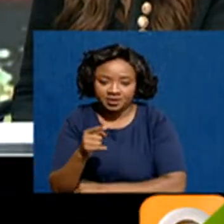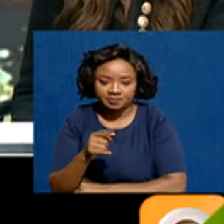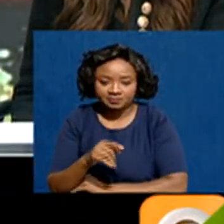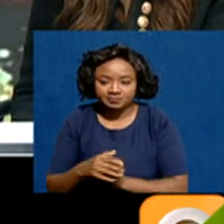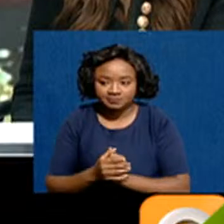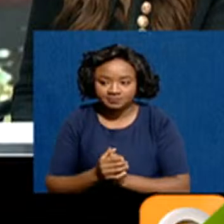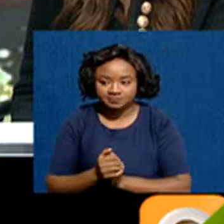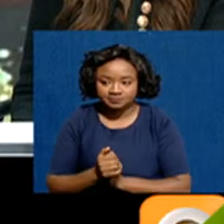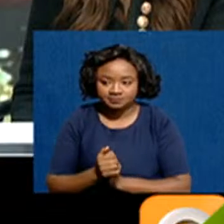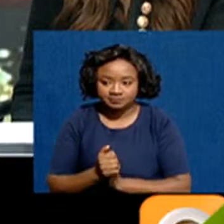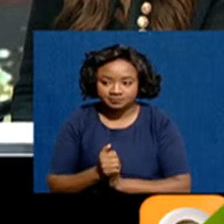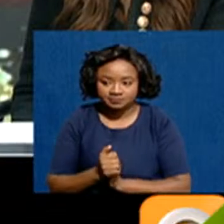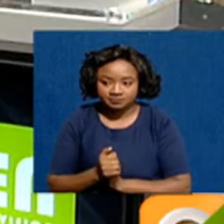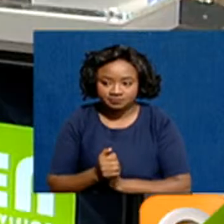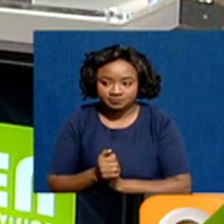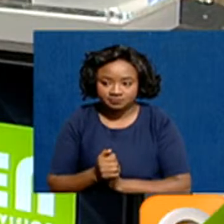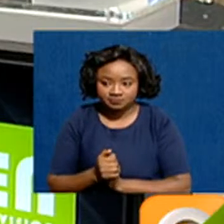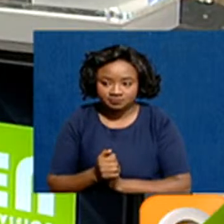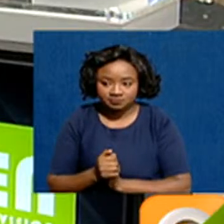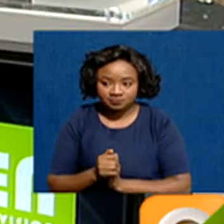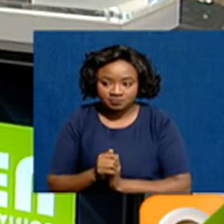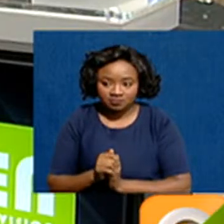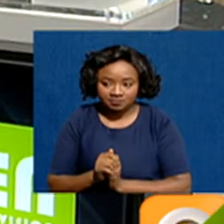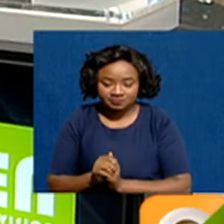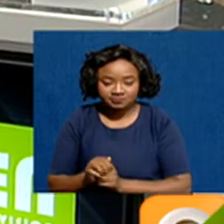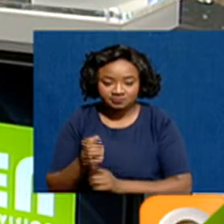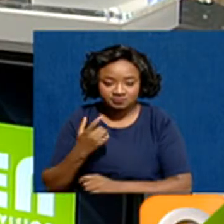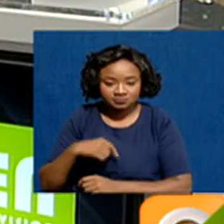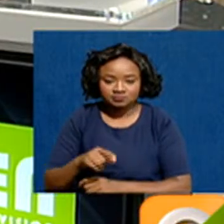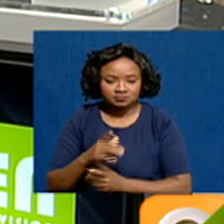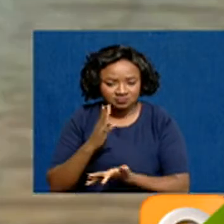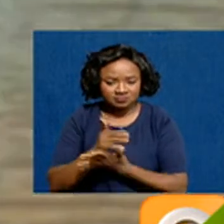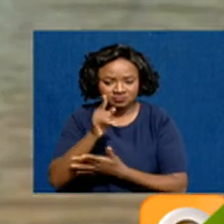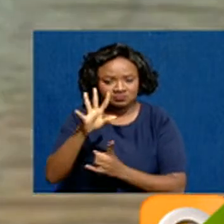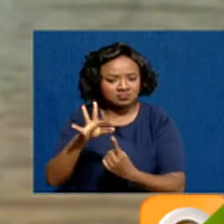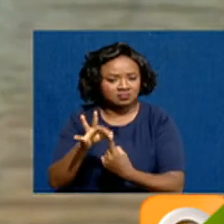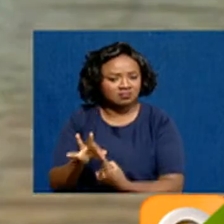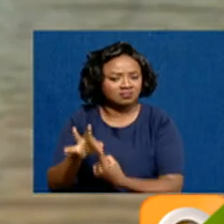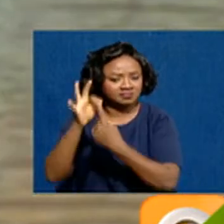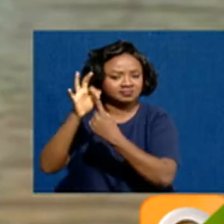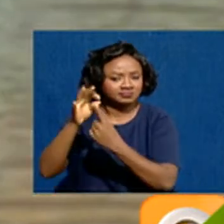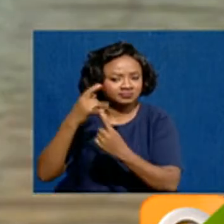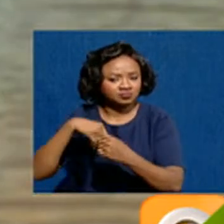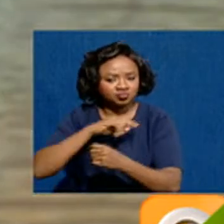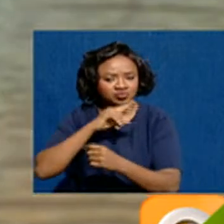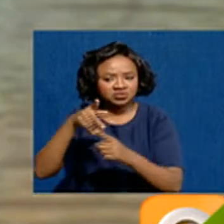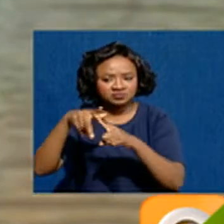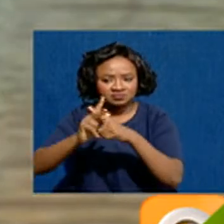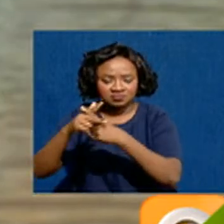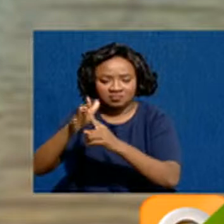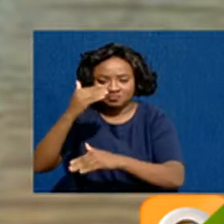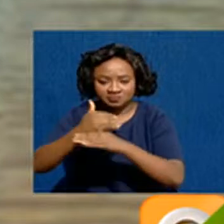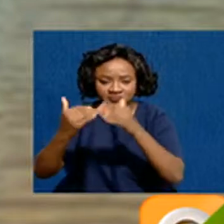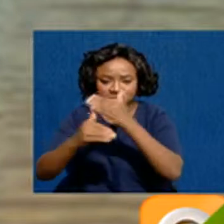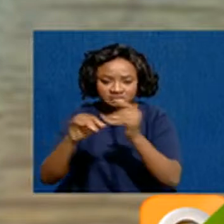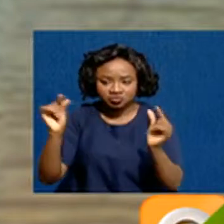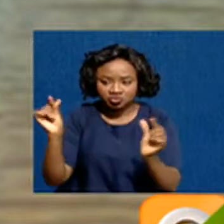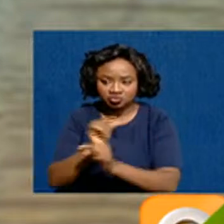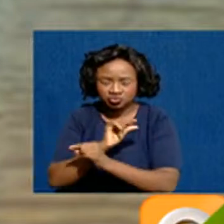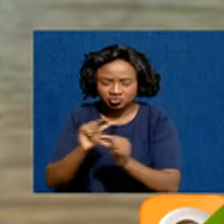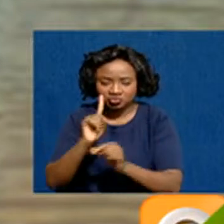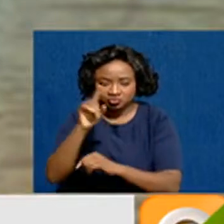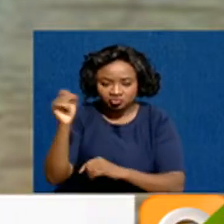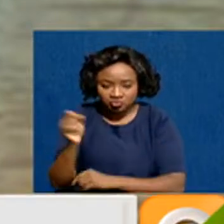months, for us to have been able to reach a stage where you complete that roof, this is exceptional. In fact, our staff at the airport made me today very,